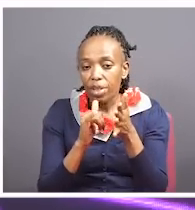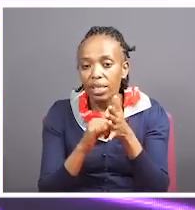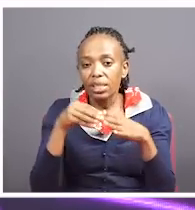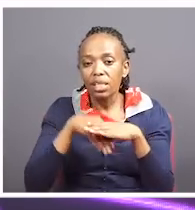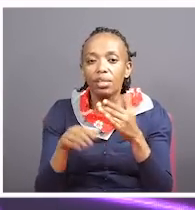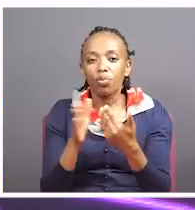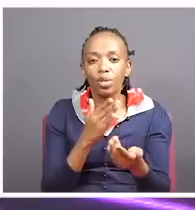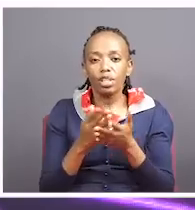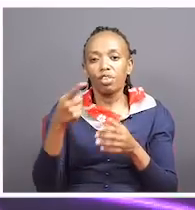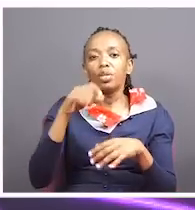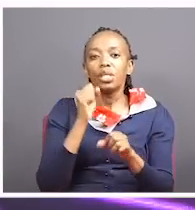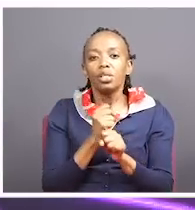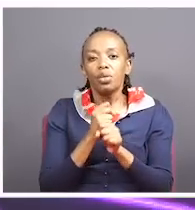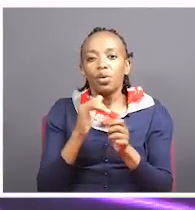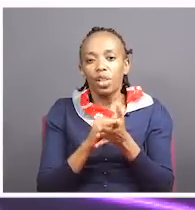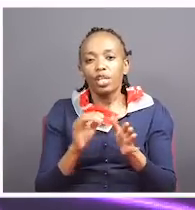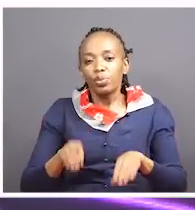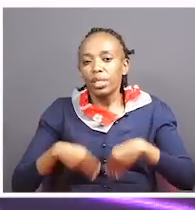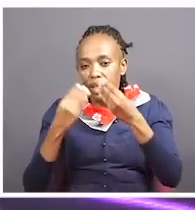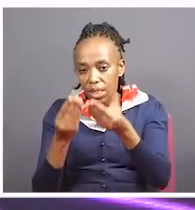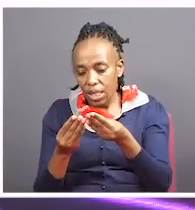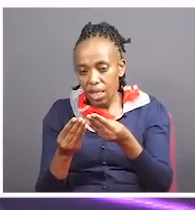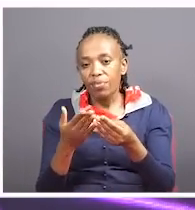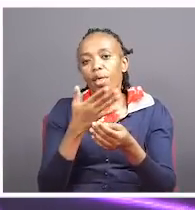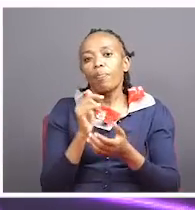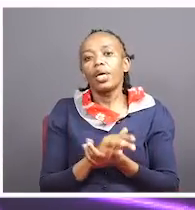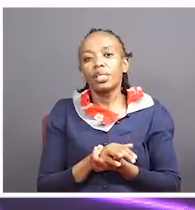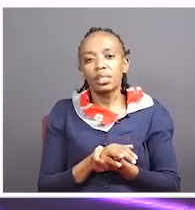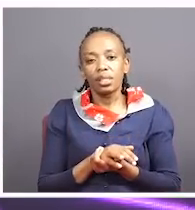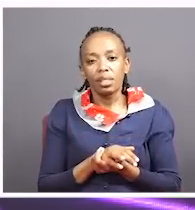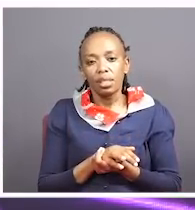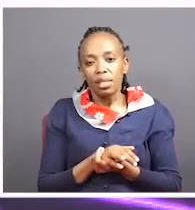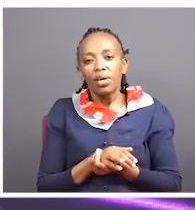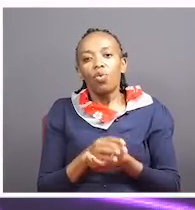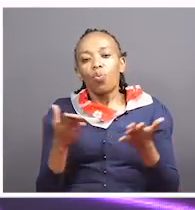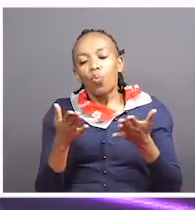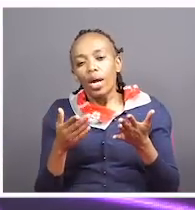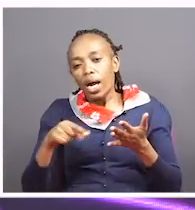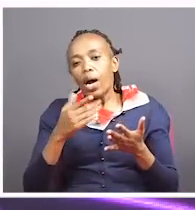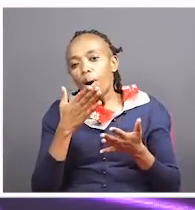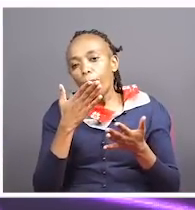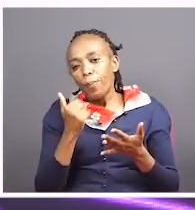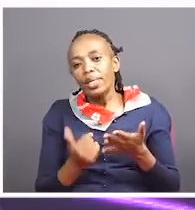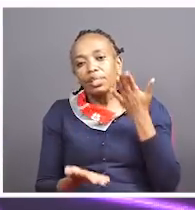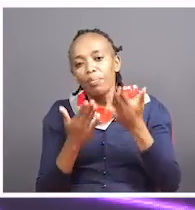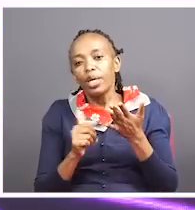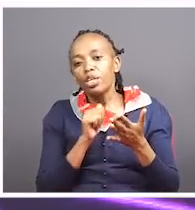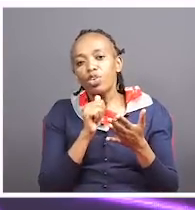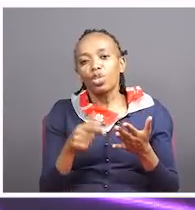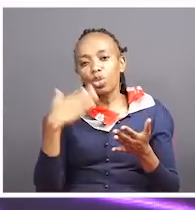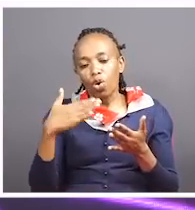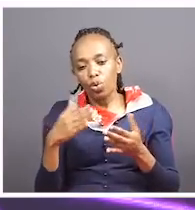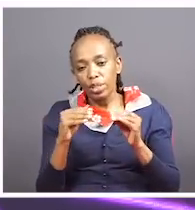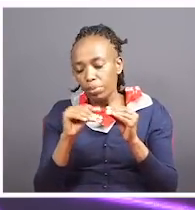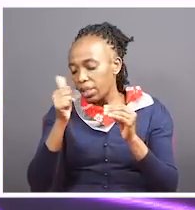expects that in whatever we do, that we give him the very best. Whereas our best may not always meet